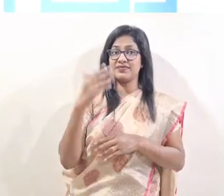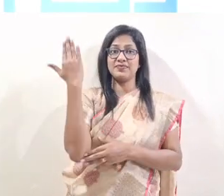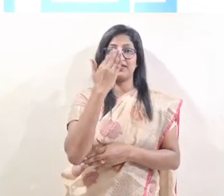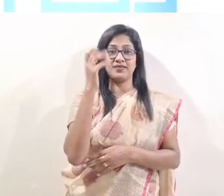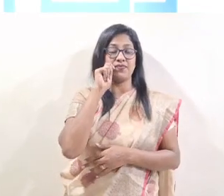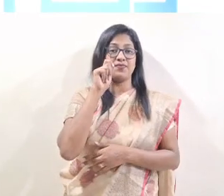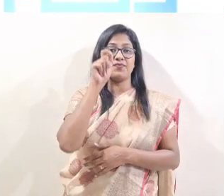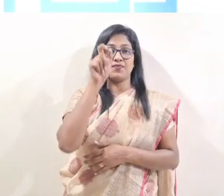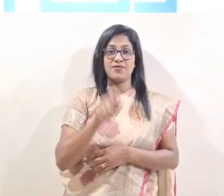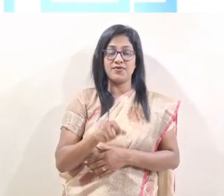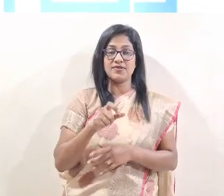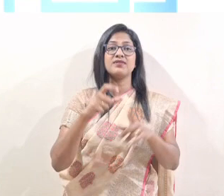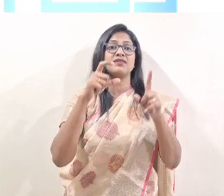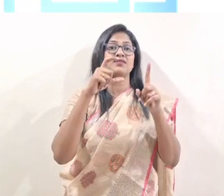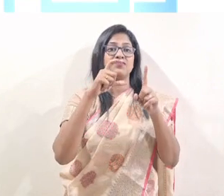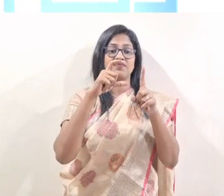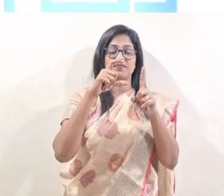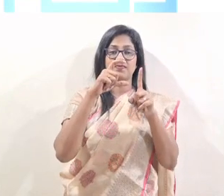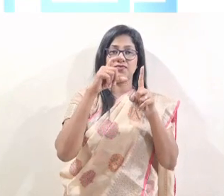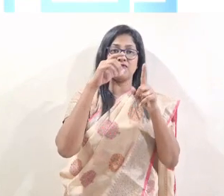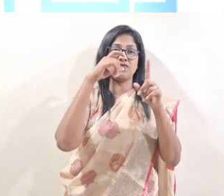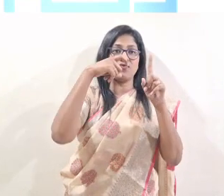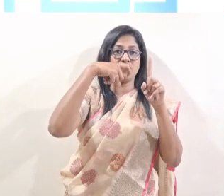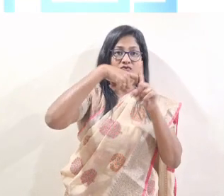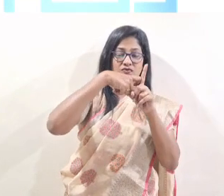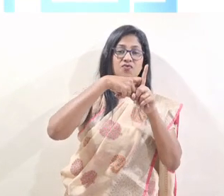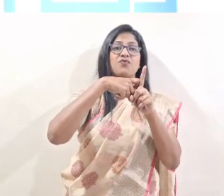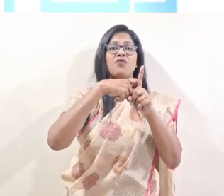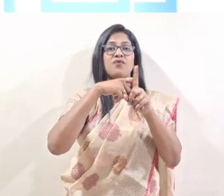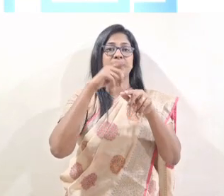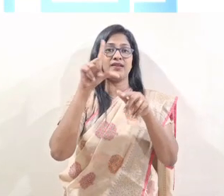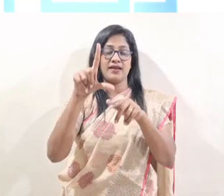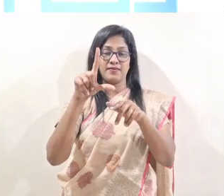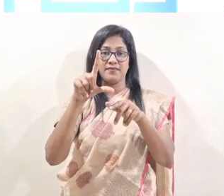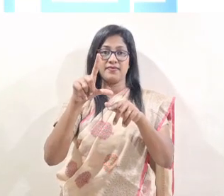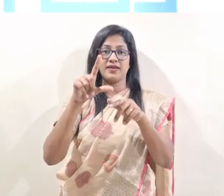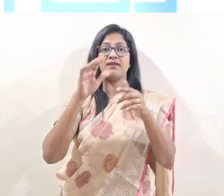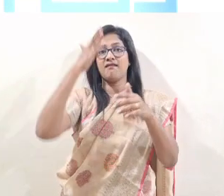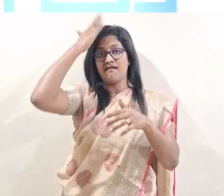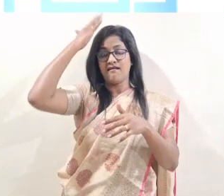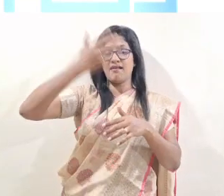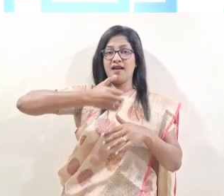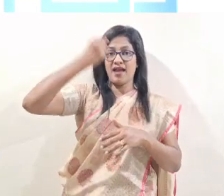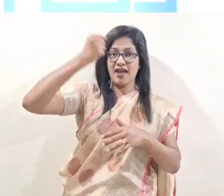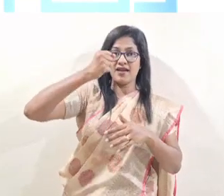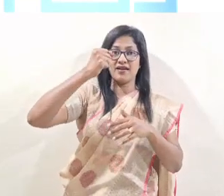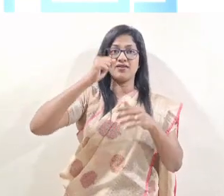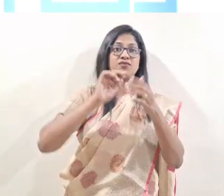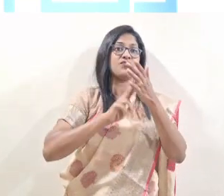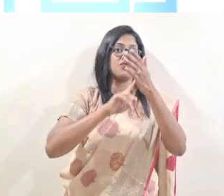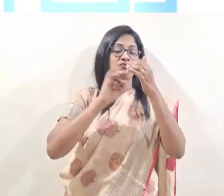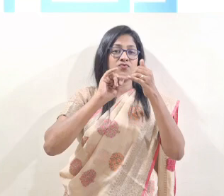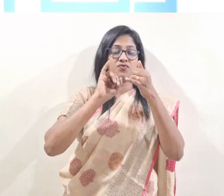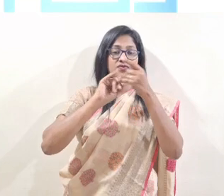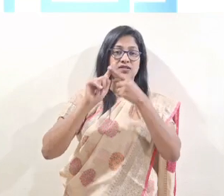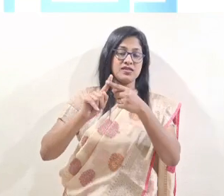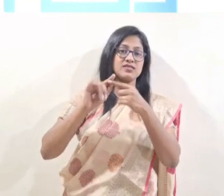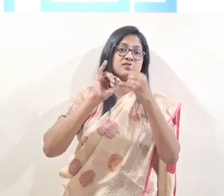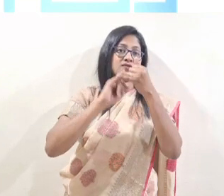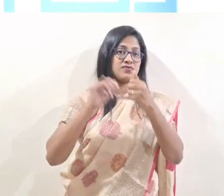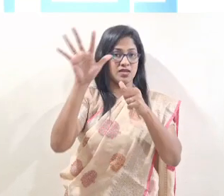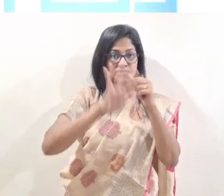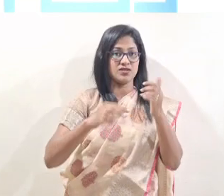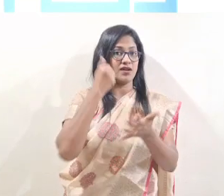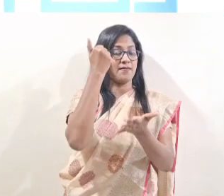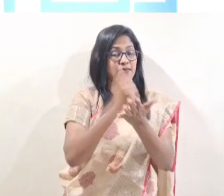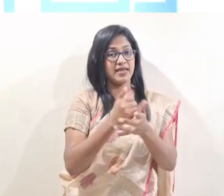Klaus Liebig, Head of Division Climate Finance and Mobility South Asia, KfW Development Bank.